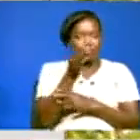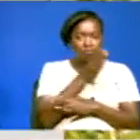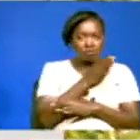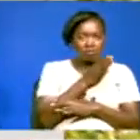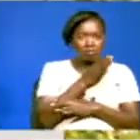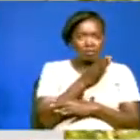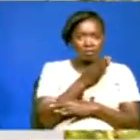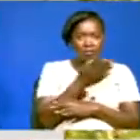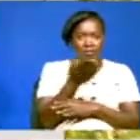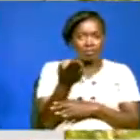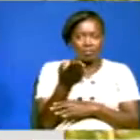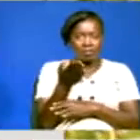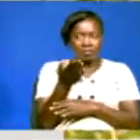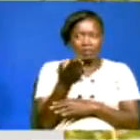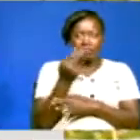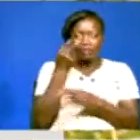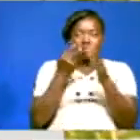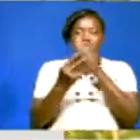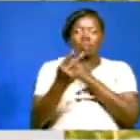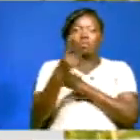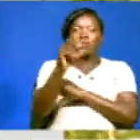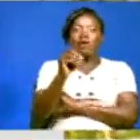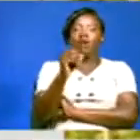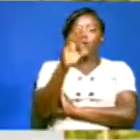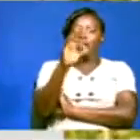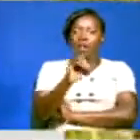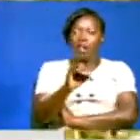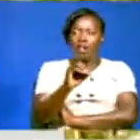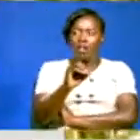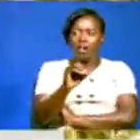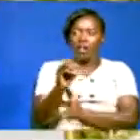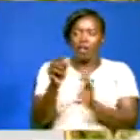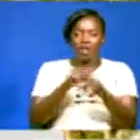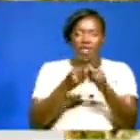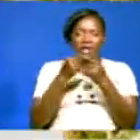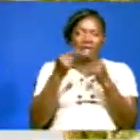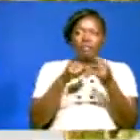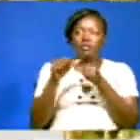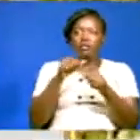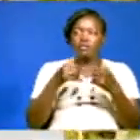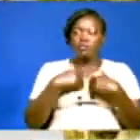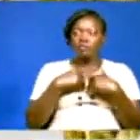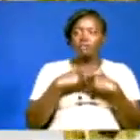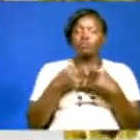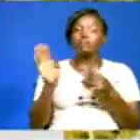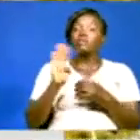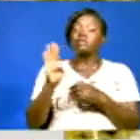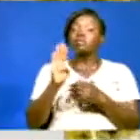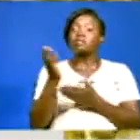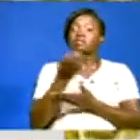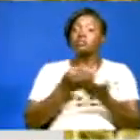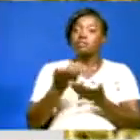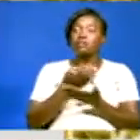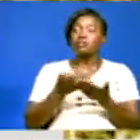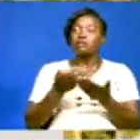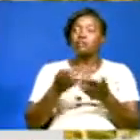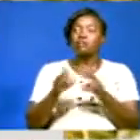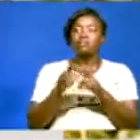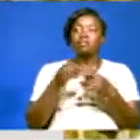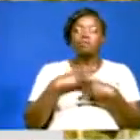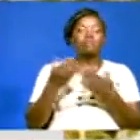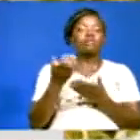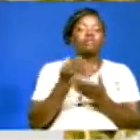ikiwa katika ile vision 2030 when there was a talk about having the blue economy hata tukakuwa na economic